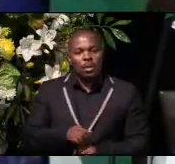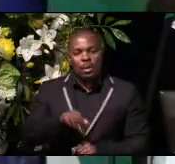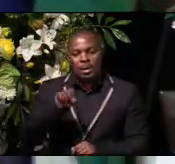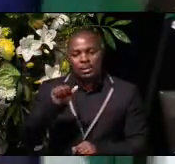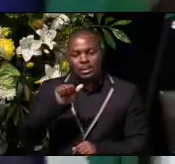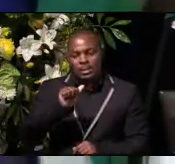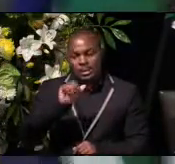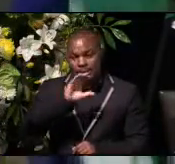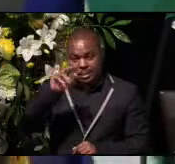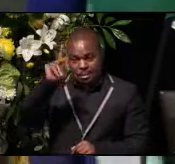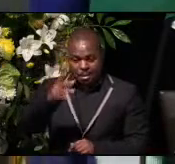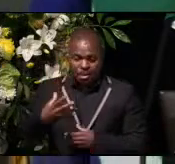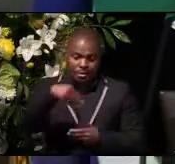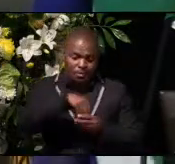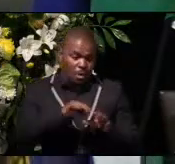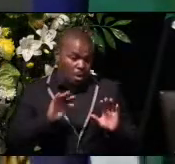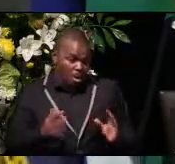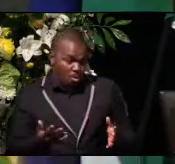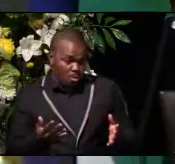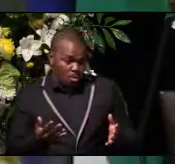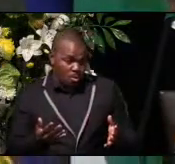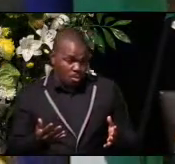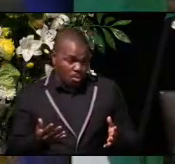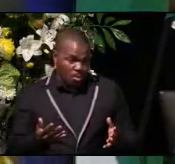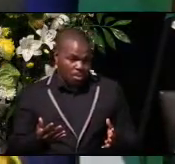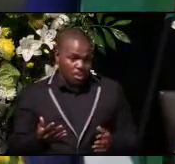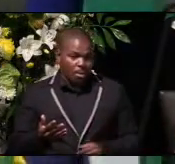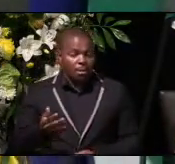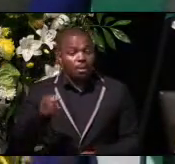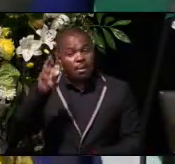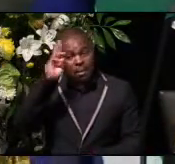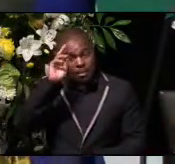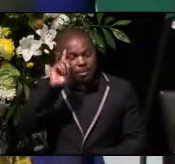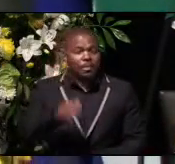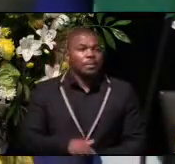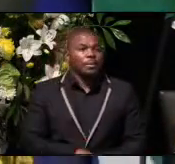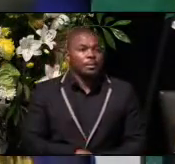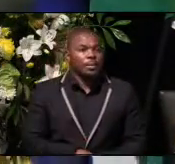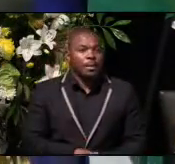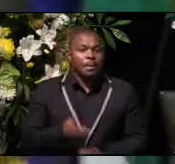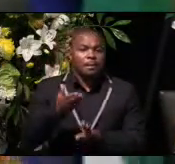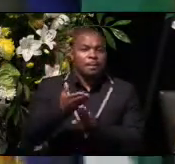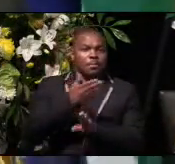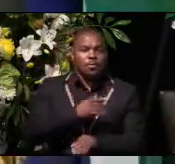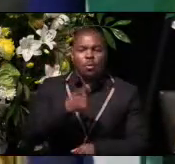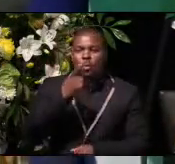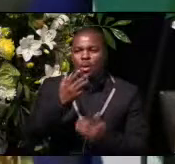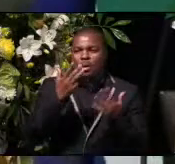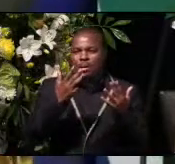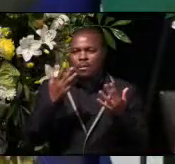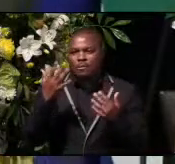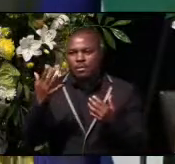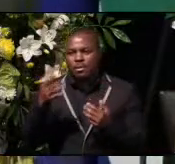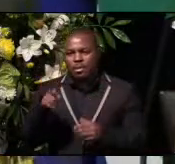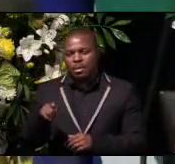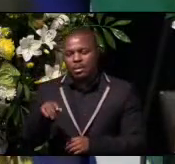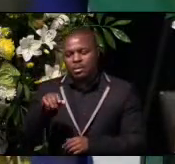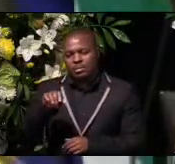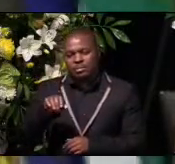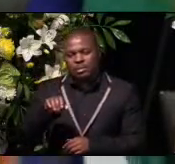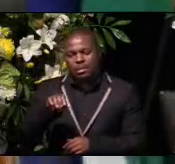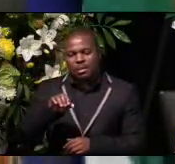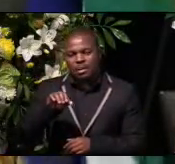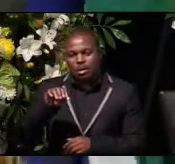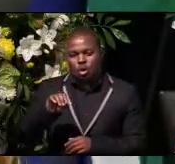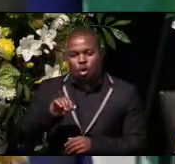Communist Party of South Africa note that the party between before 1953 was called the Communist Party of South